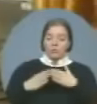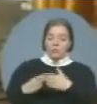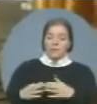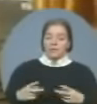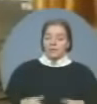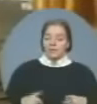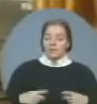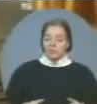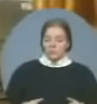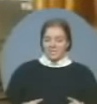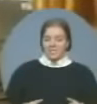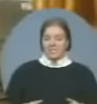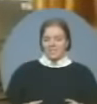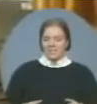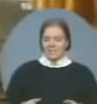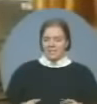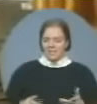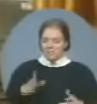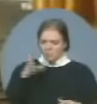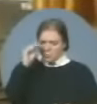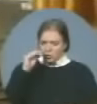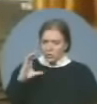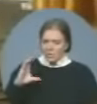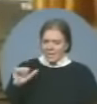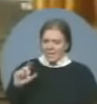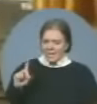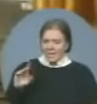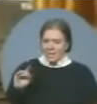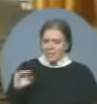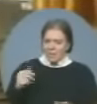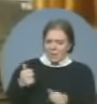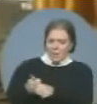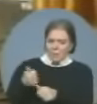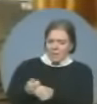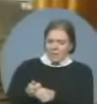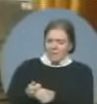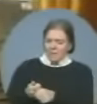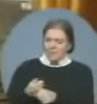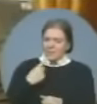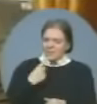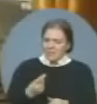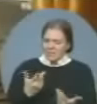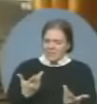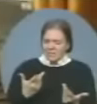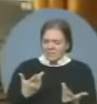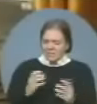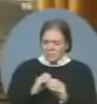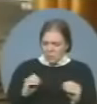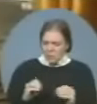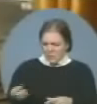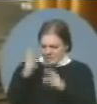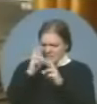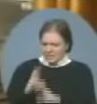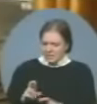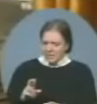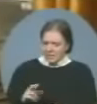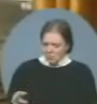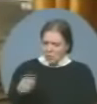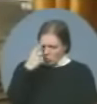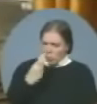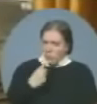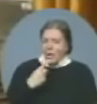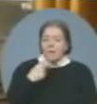respect him. They claim he's a man of integrity. If they really believe their own words, they would also believe the words of Chuck Cadman when he said no